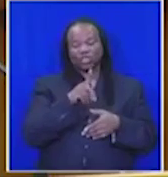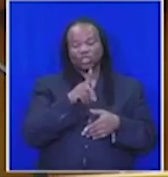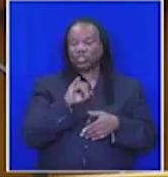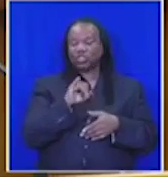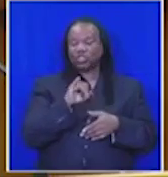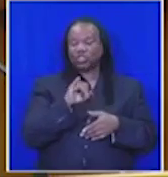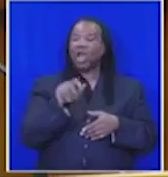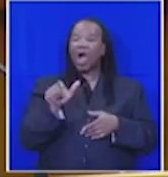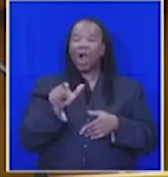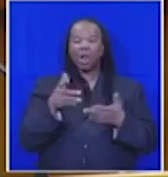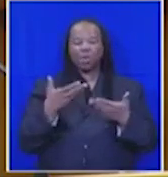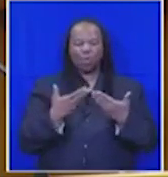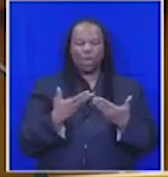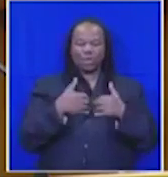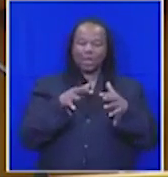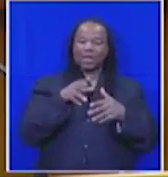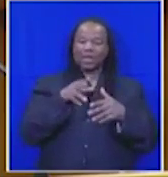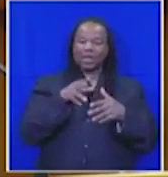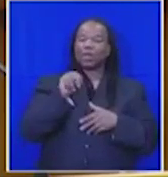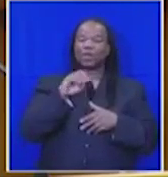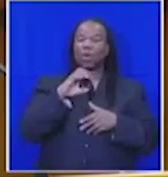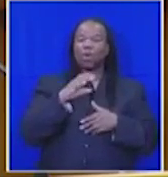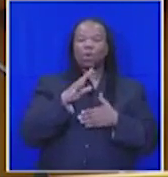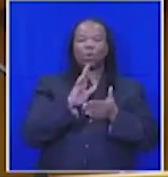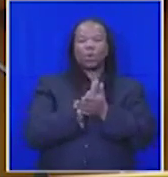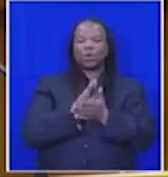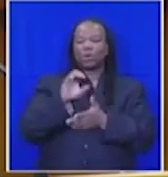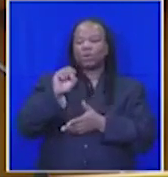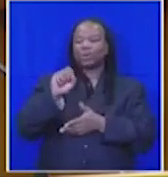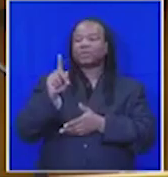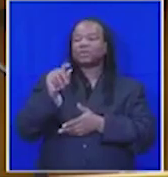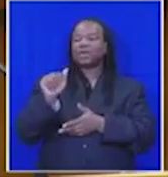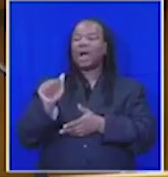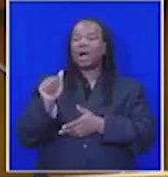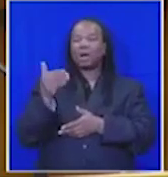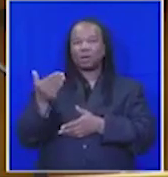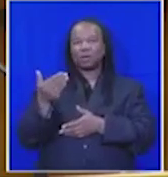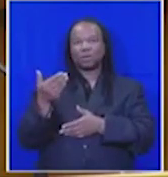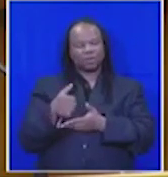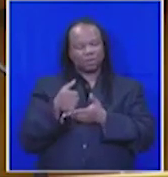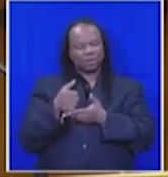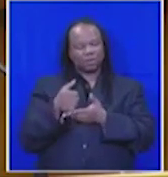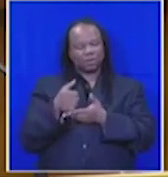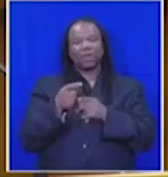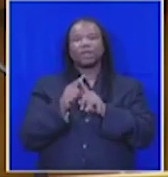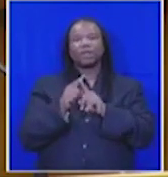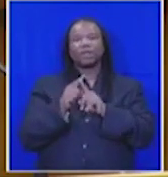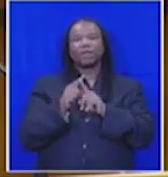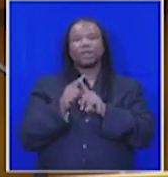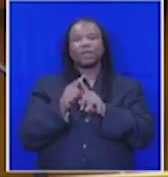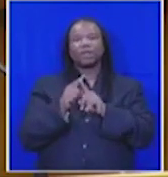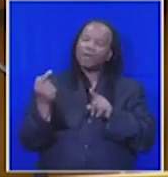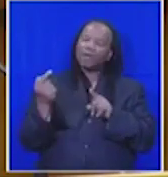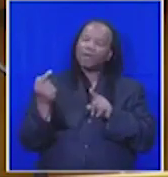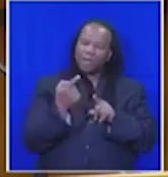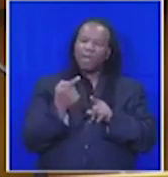in the Northern Cape. The SKA-bound community, KMOS, has become the first beneficiary of